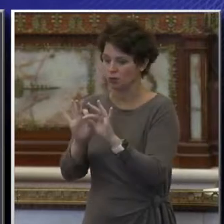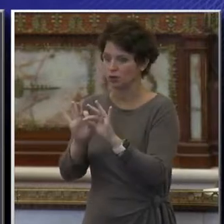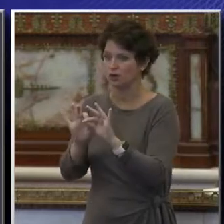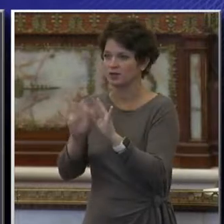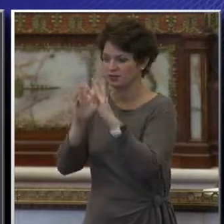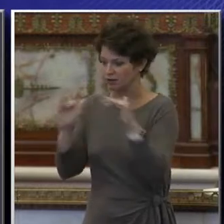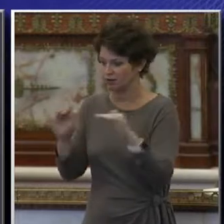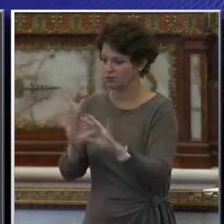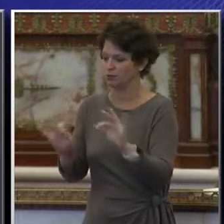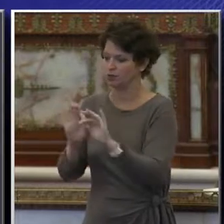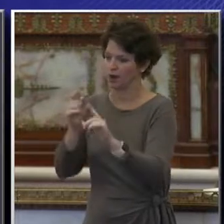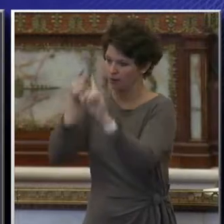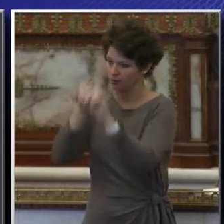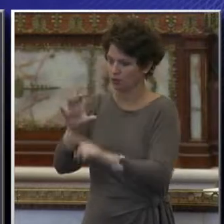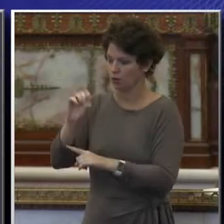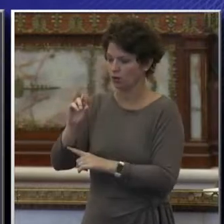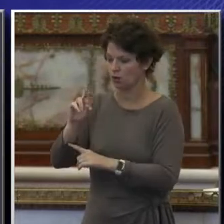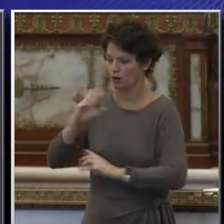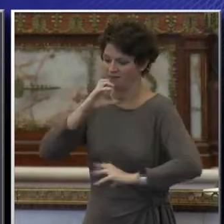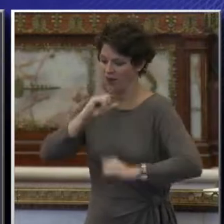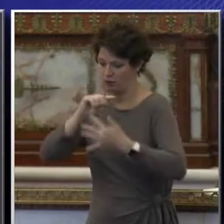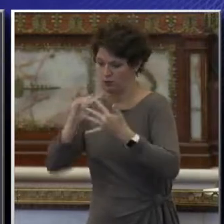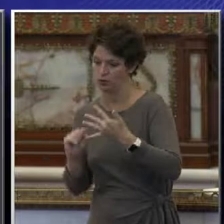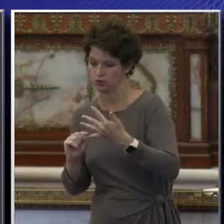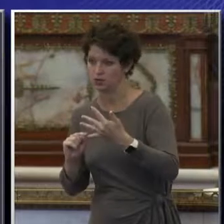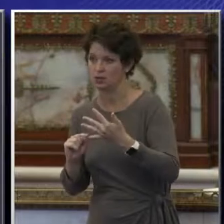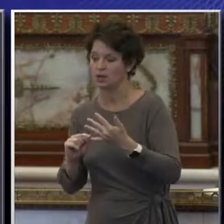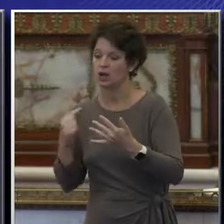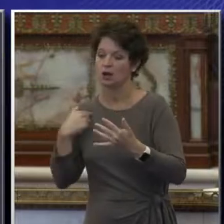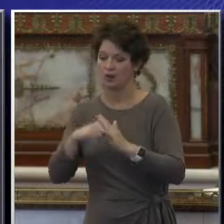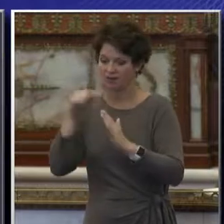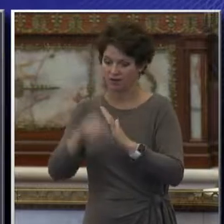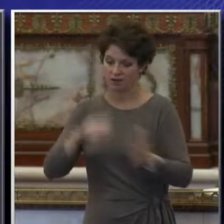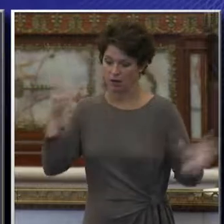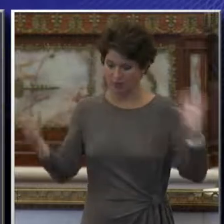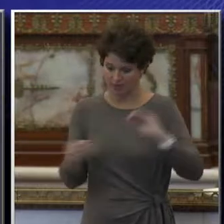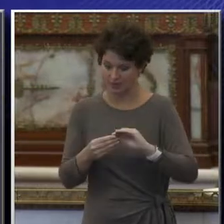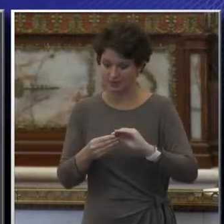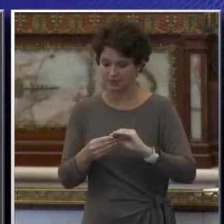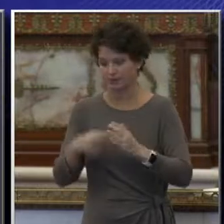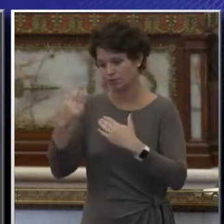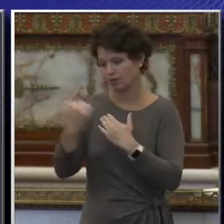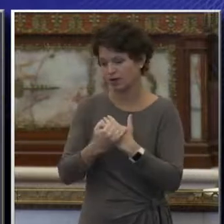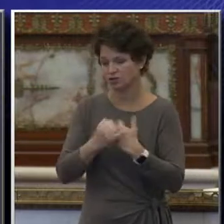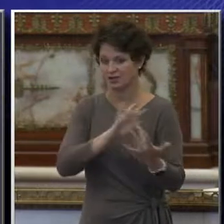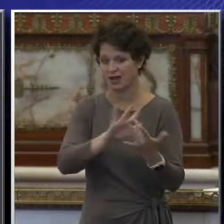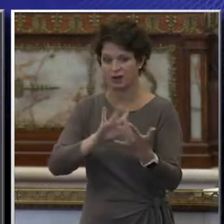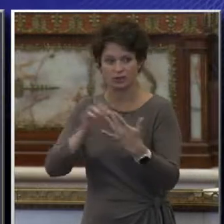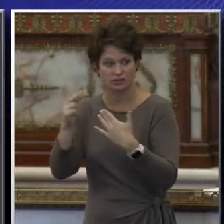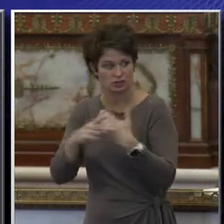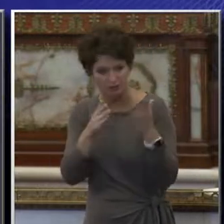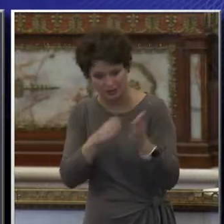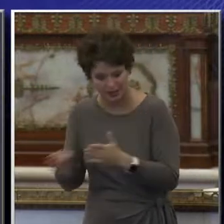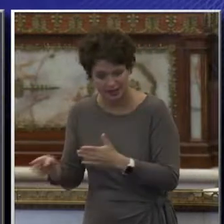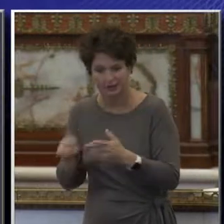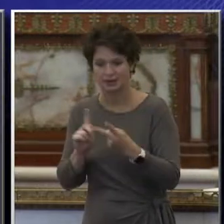values. So things that we plan on doing are comprehensive, project outreach plans,